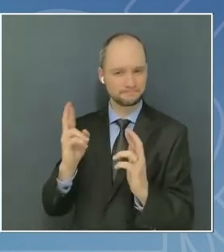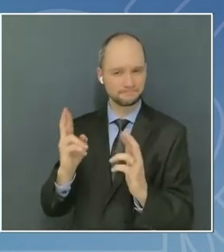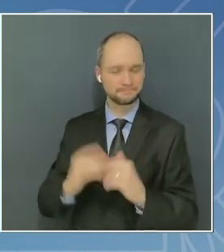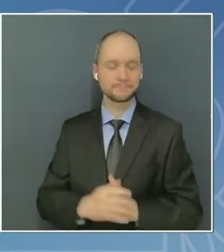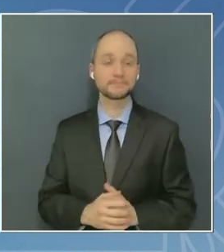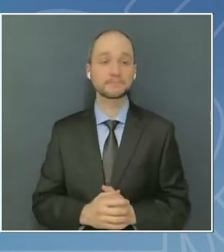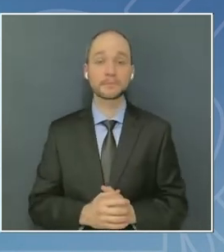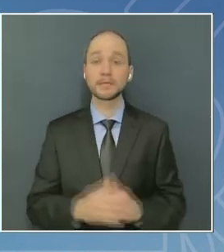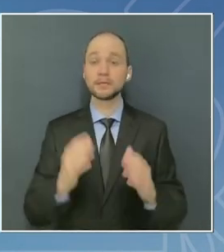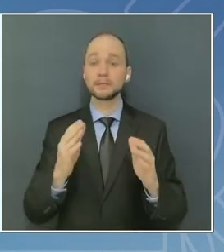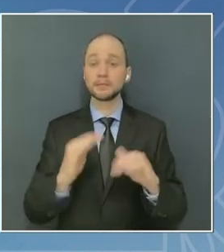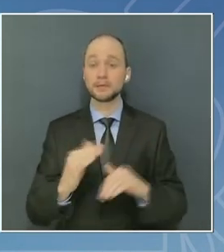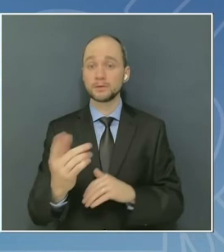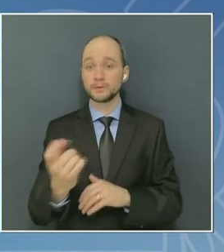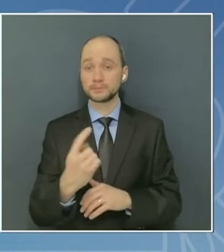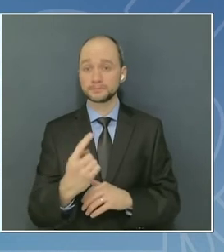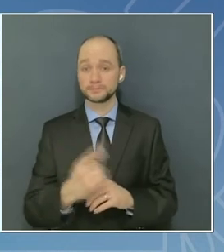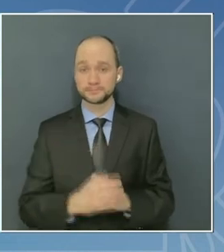This is